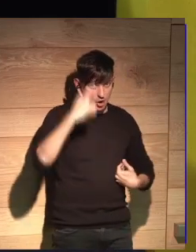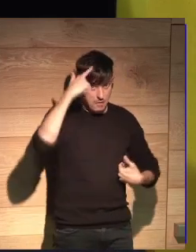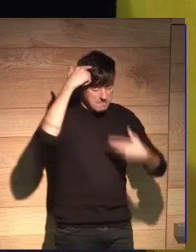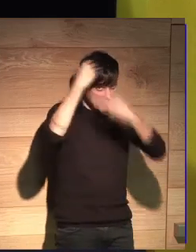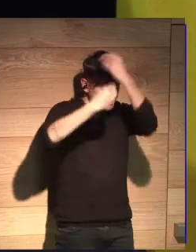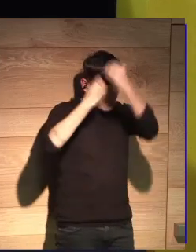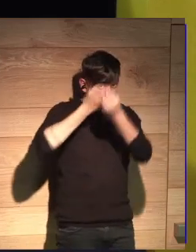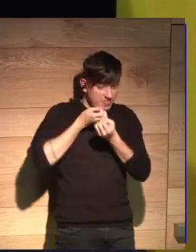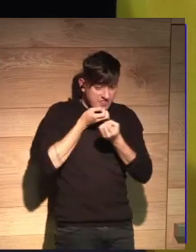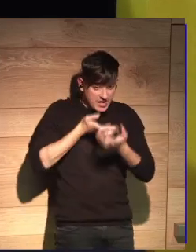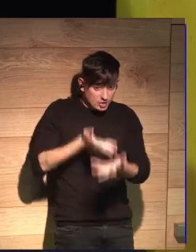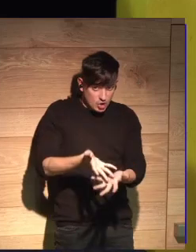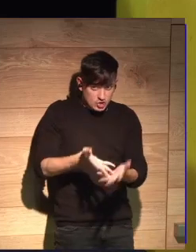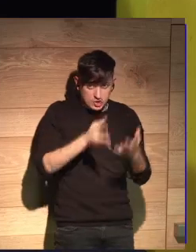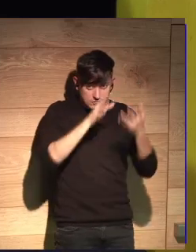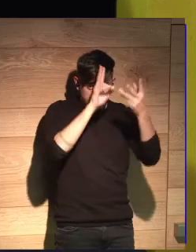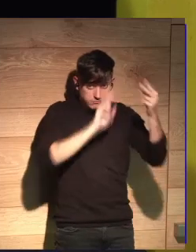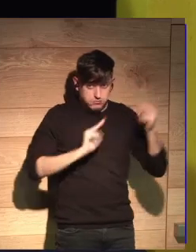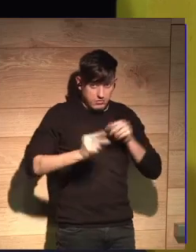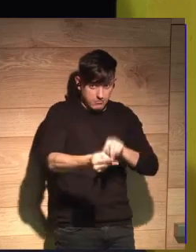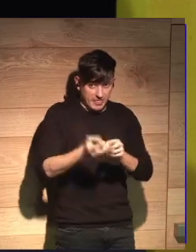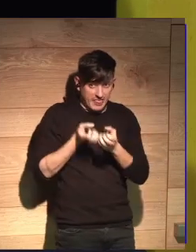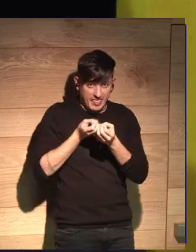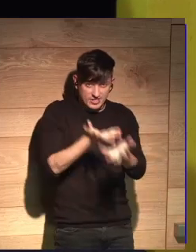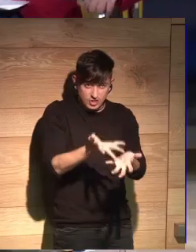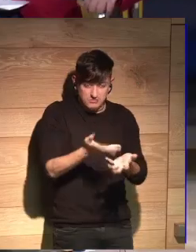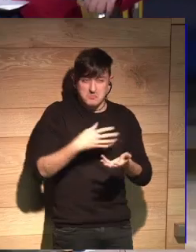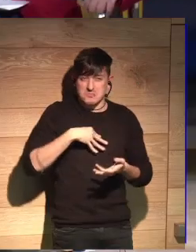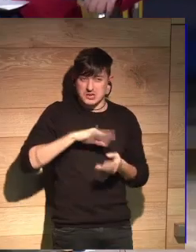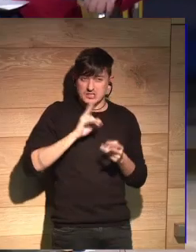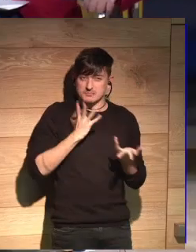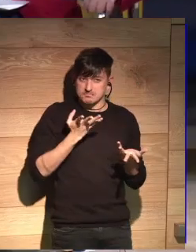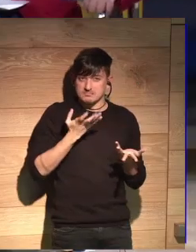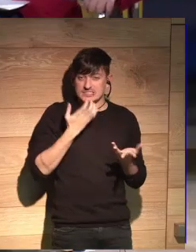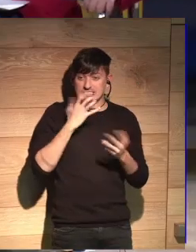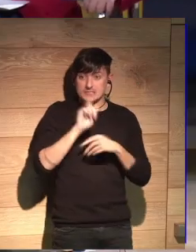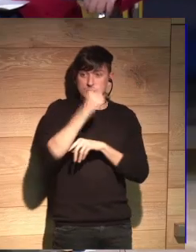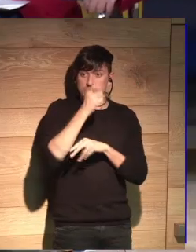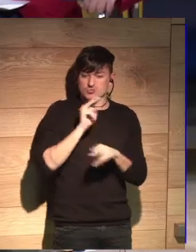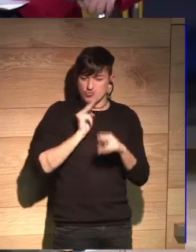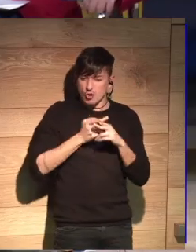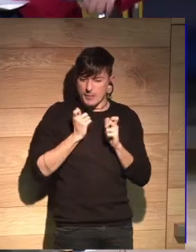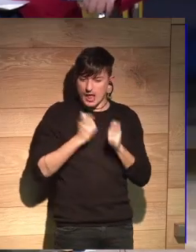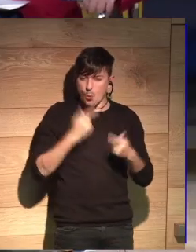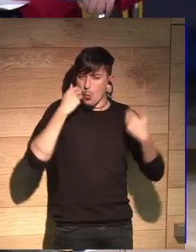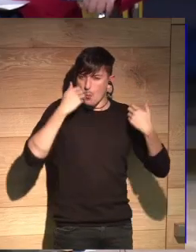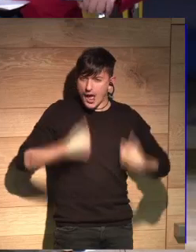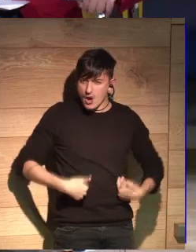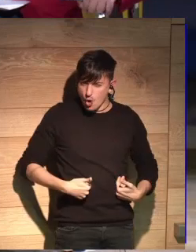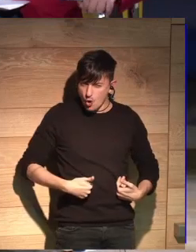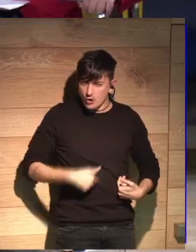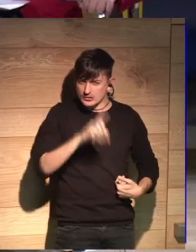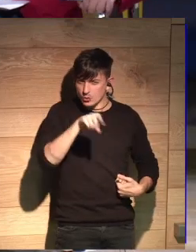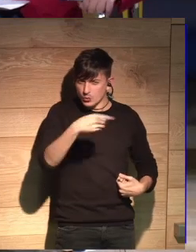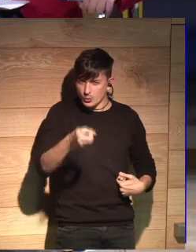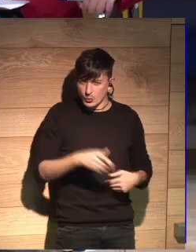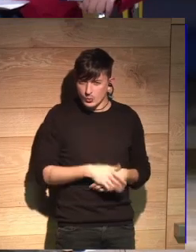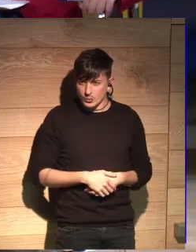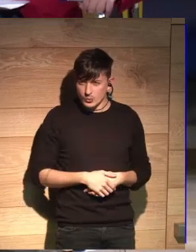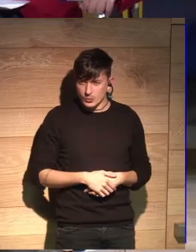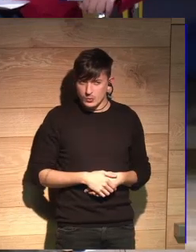not a physical one, but of data to become data. Can we call that, if that we want us to do that, will that be